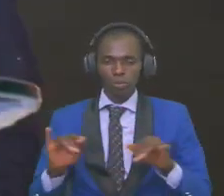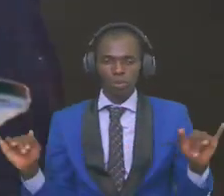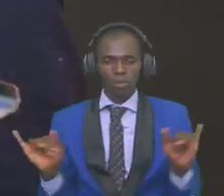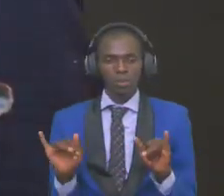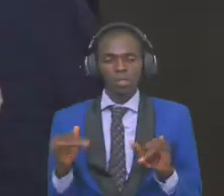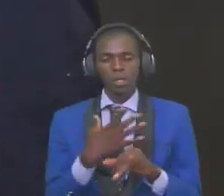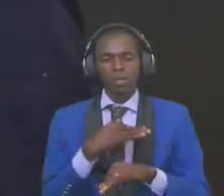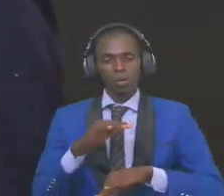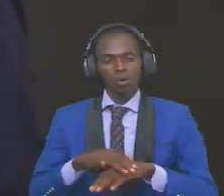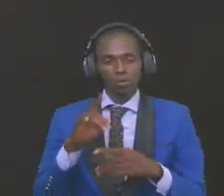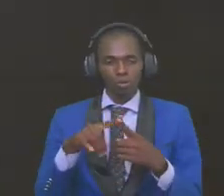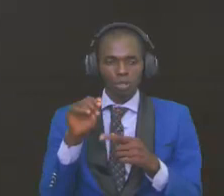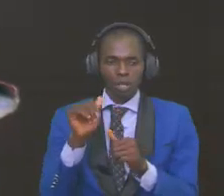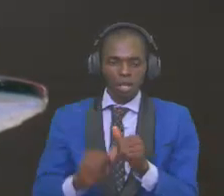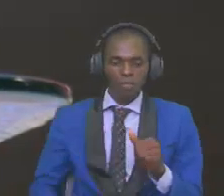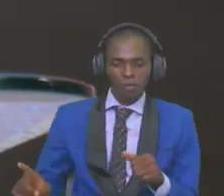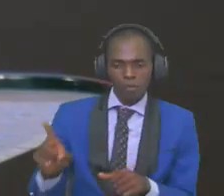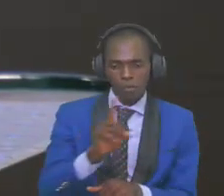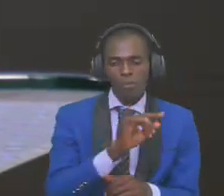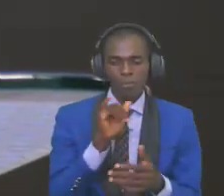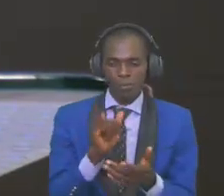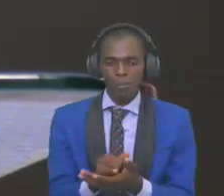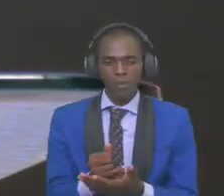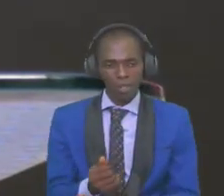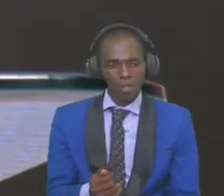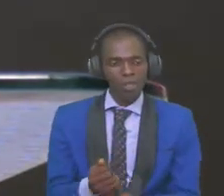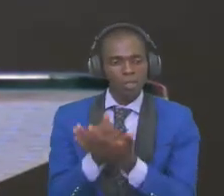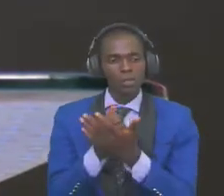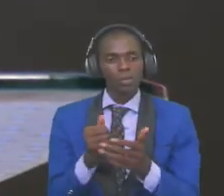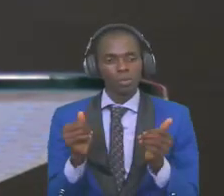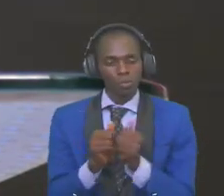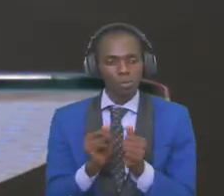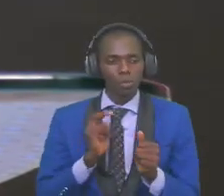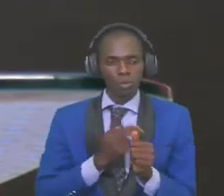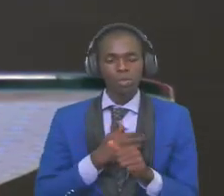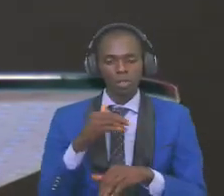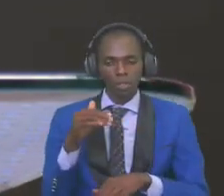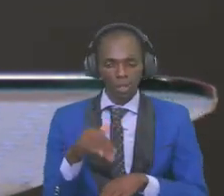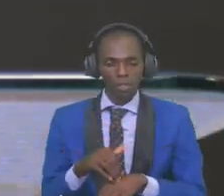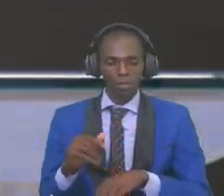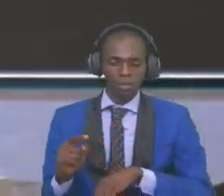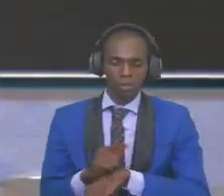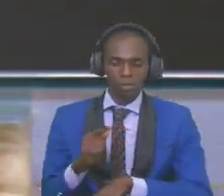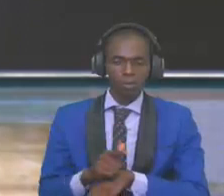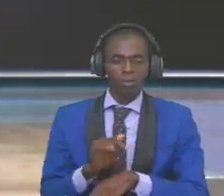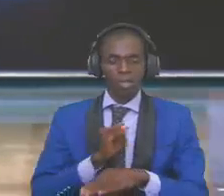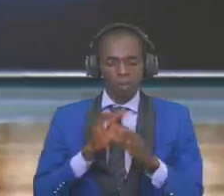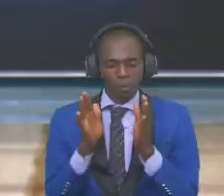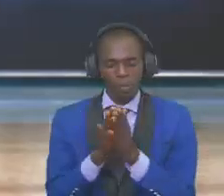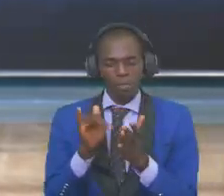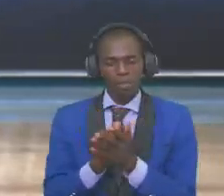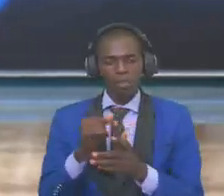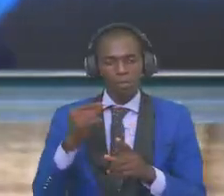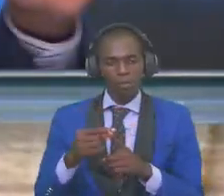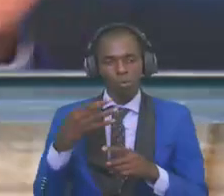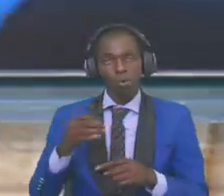to everyone that helpeth with us and laboreth. I pray the word of God will